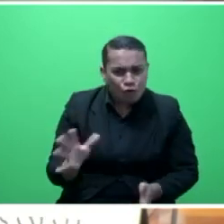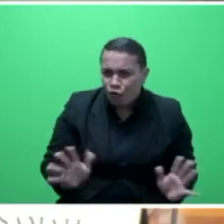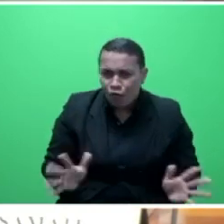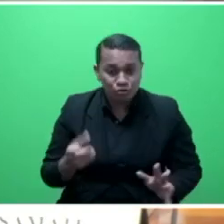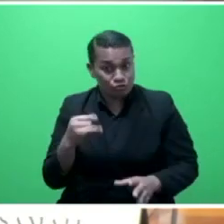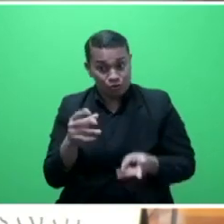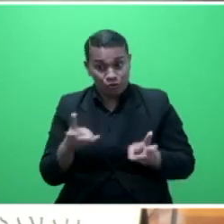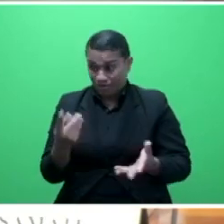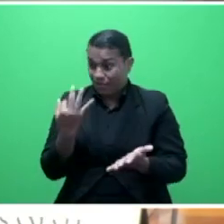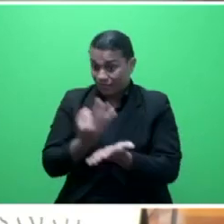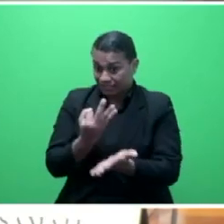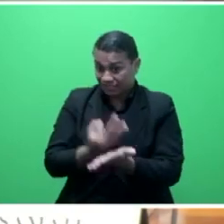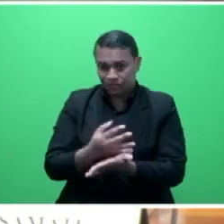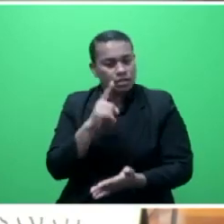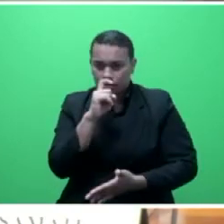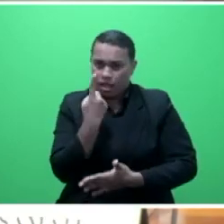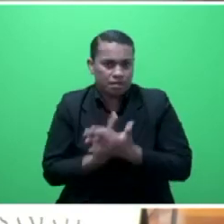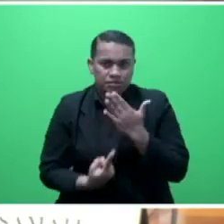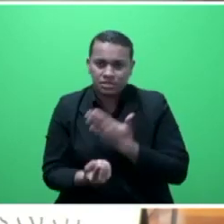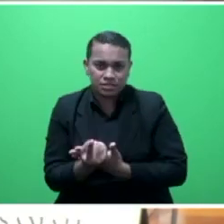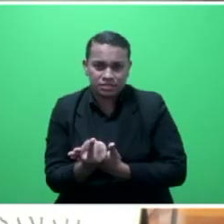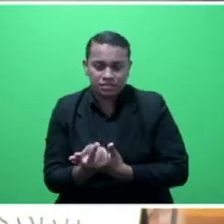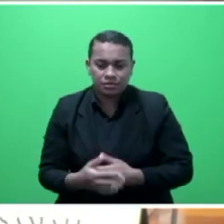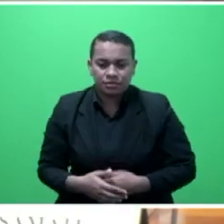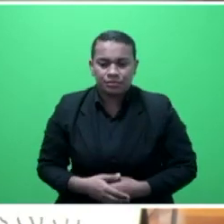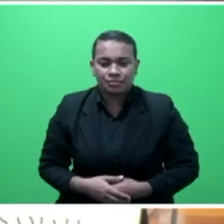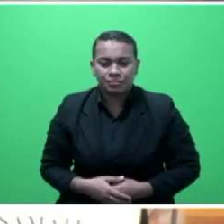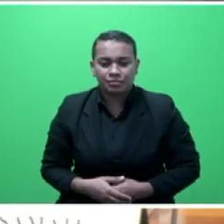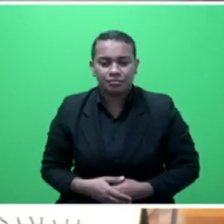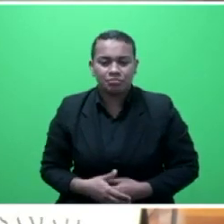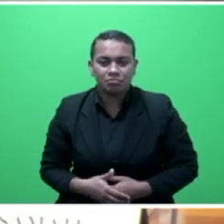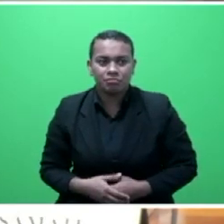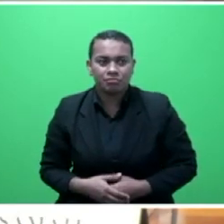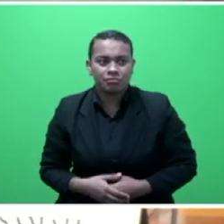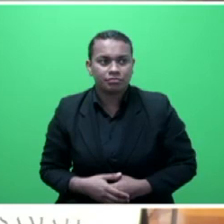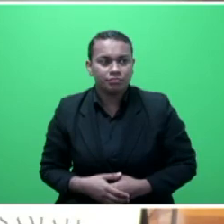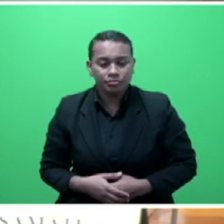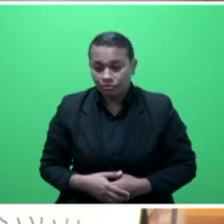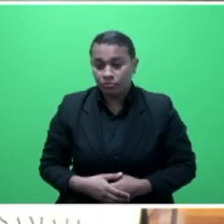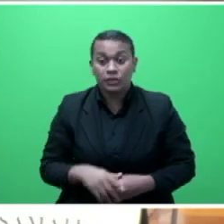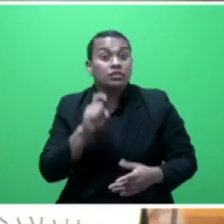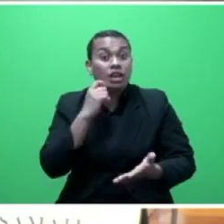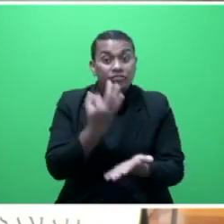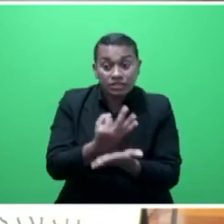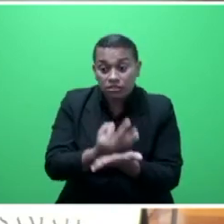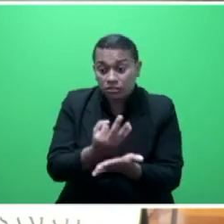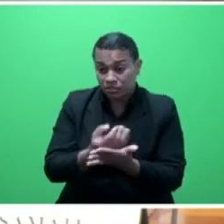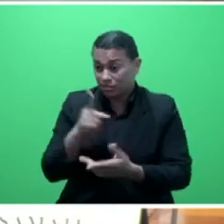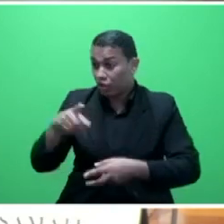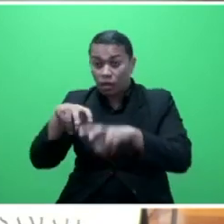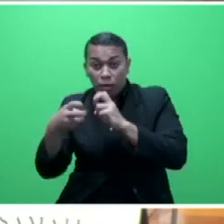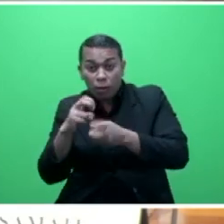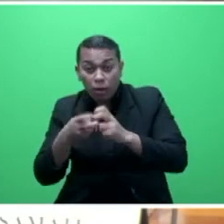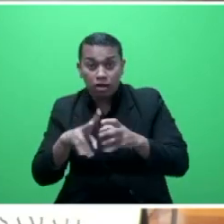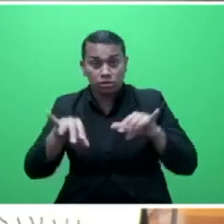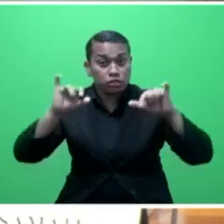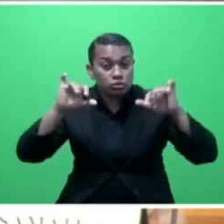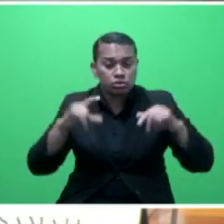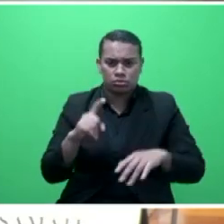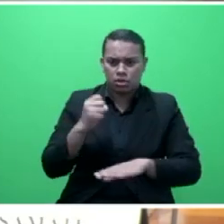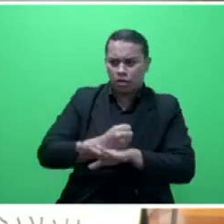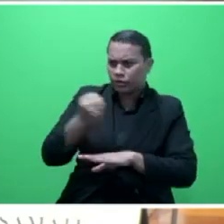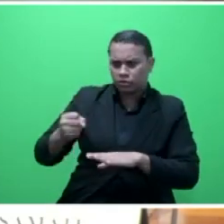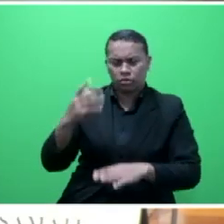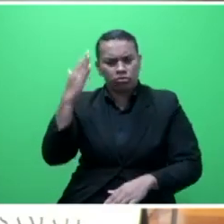it doesn't work, and it never has. During the global financial crisis, governments that mistook austerity as the